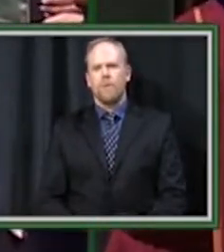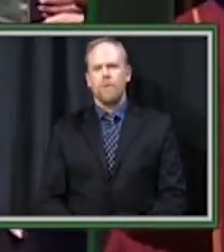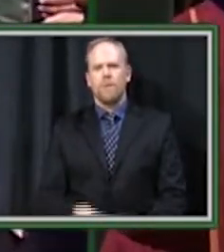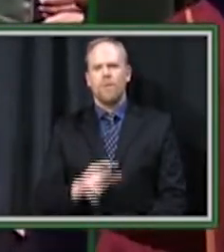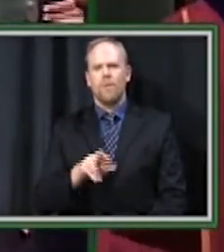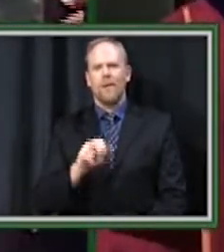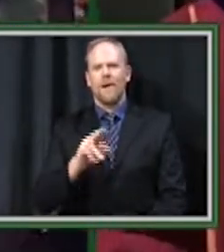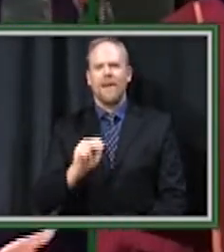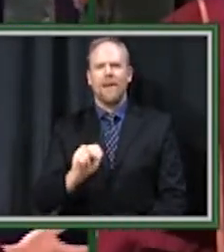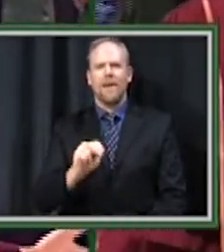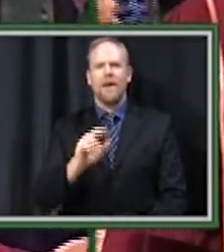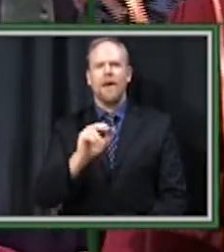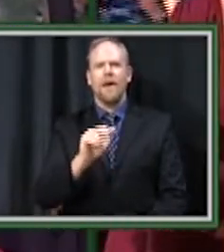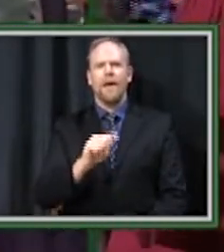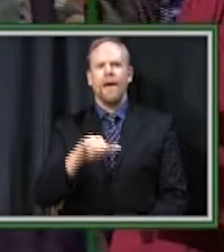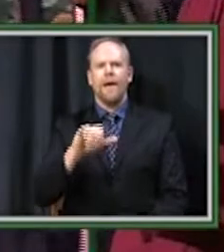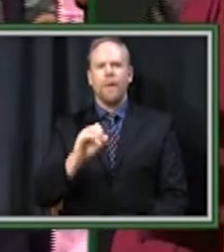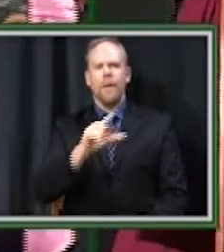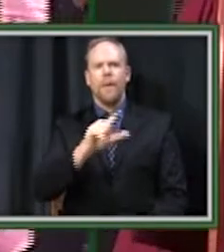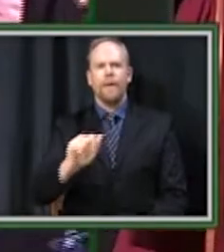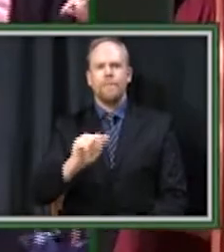Lauren Ayala.